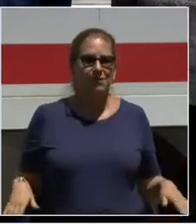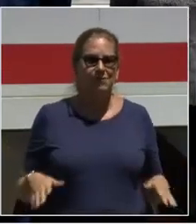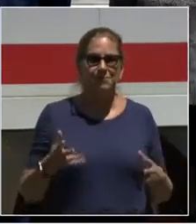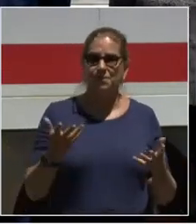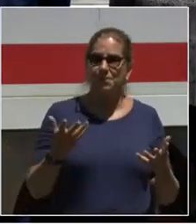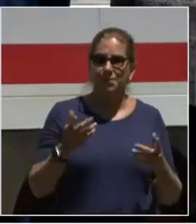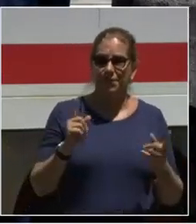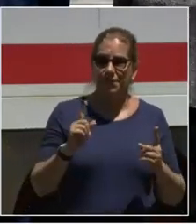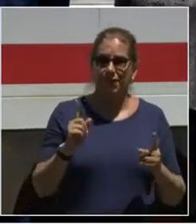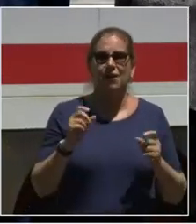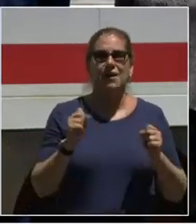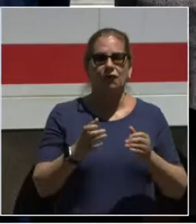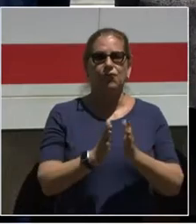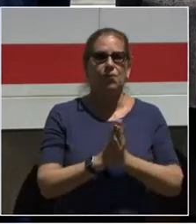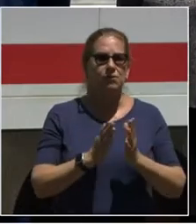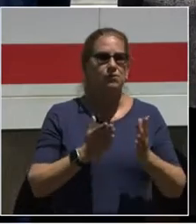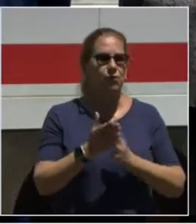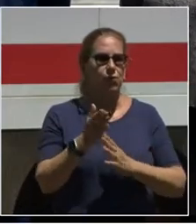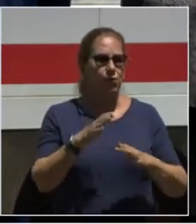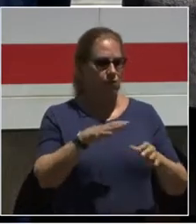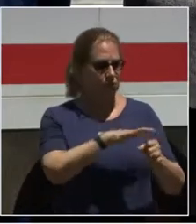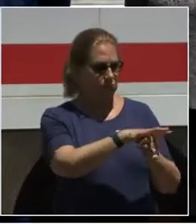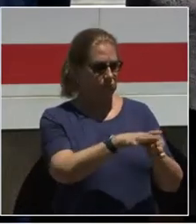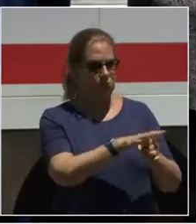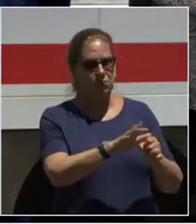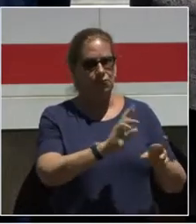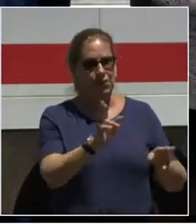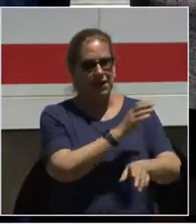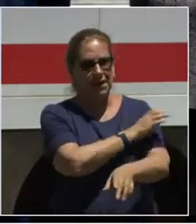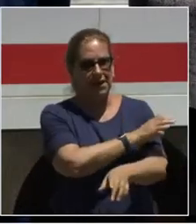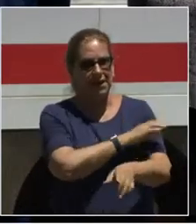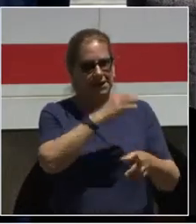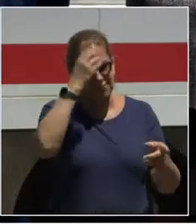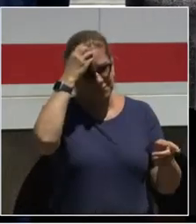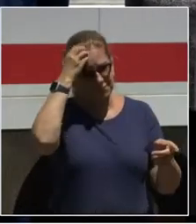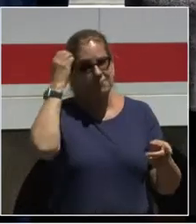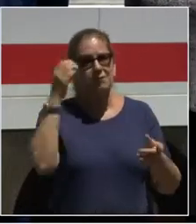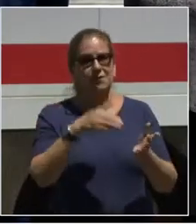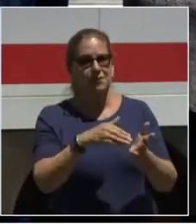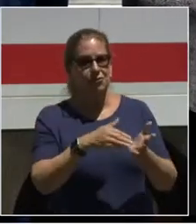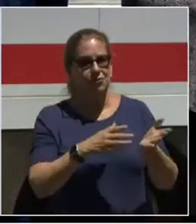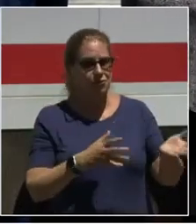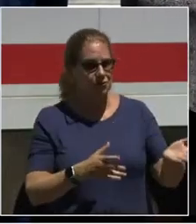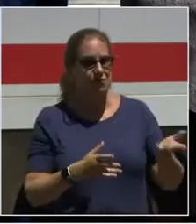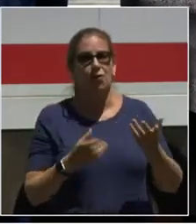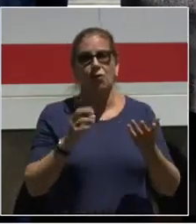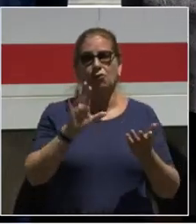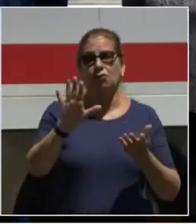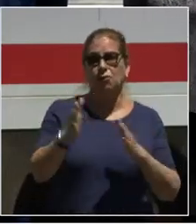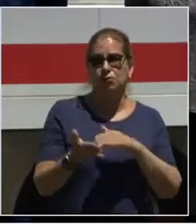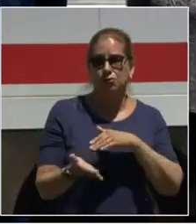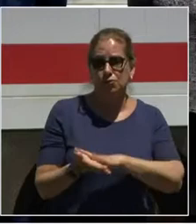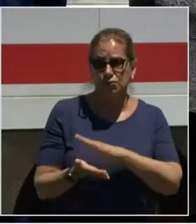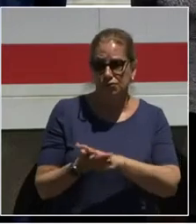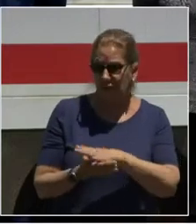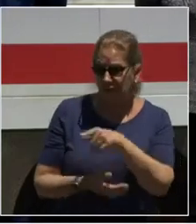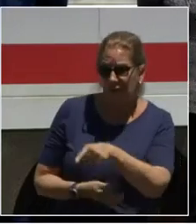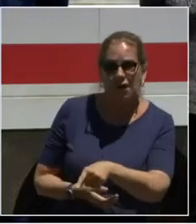our vaccine exchange to have a provider visit your school and administer routine